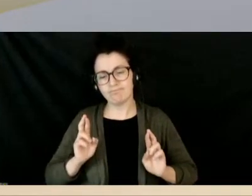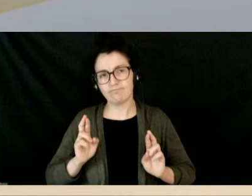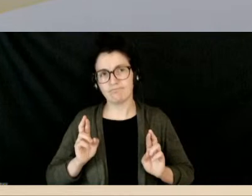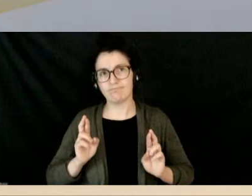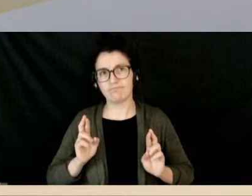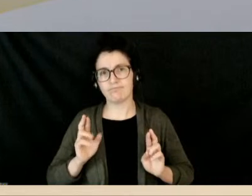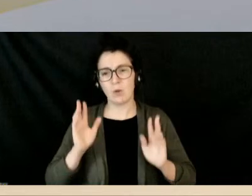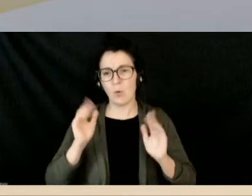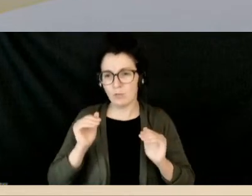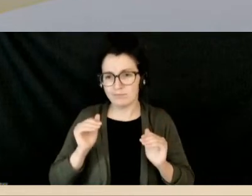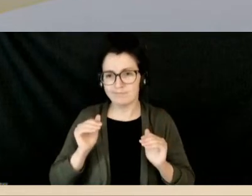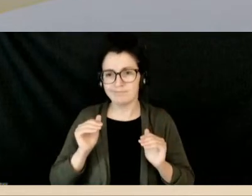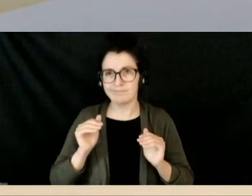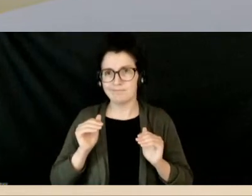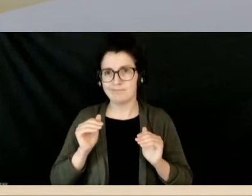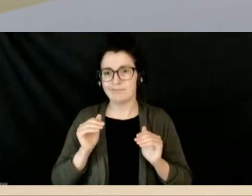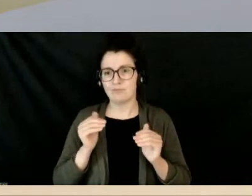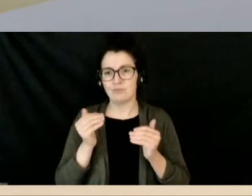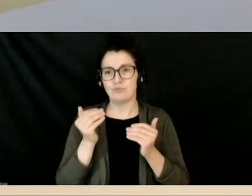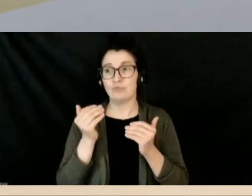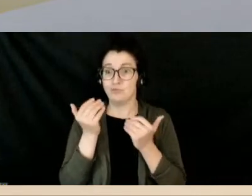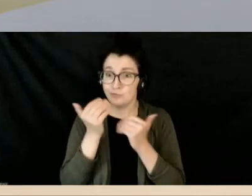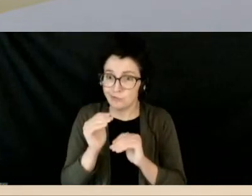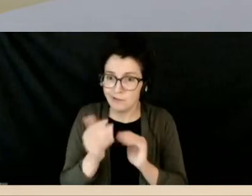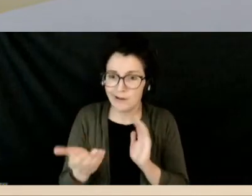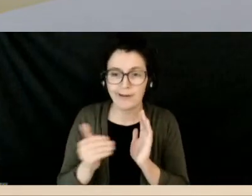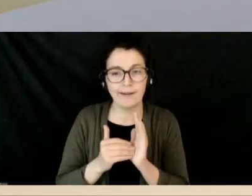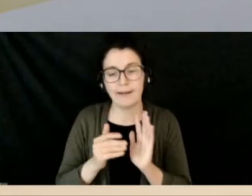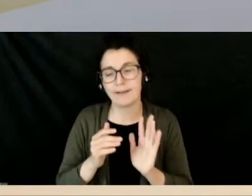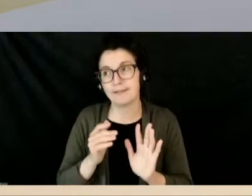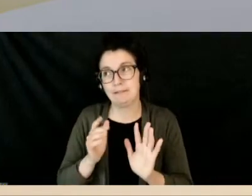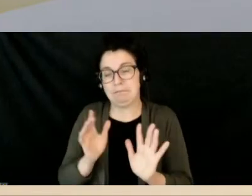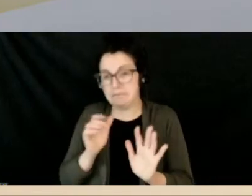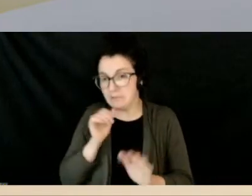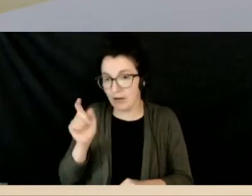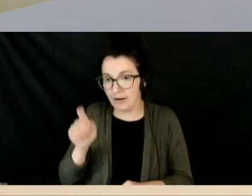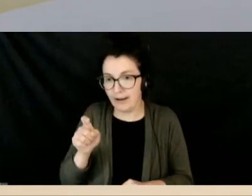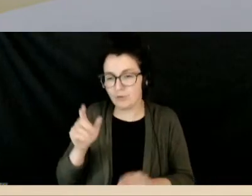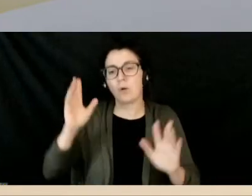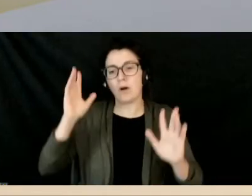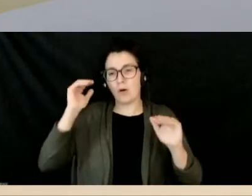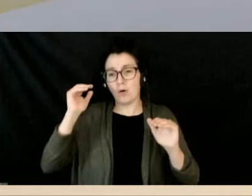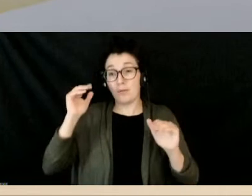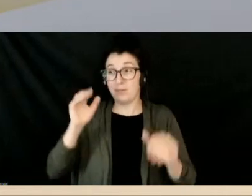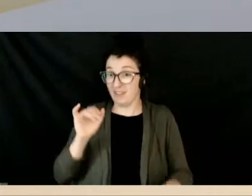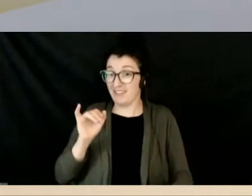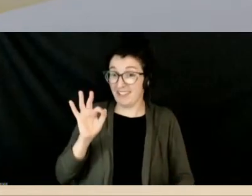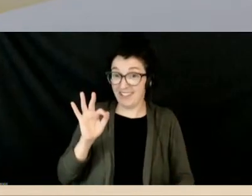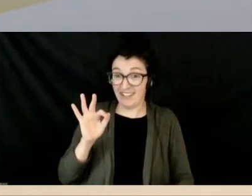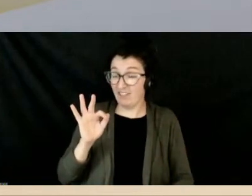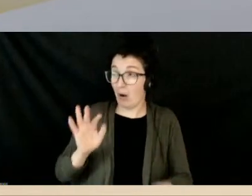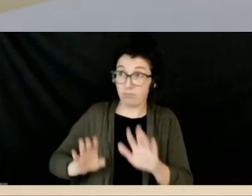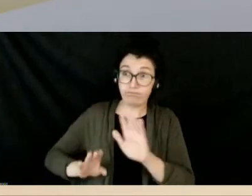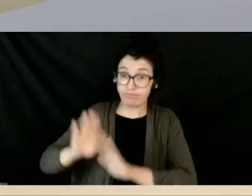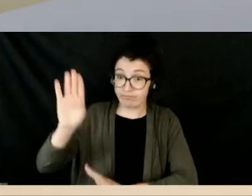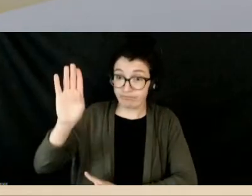do those kinds of restrictions, but absolutely, if we need to, these are all plans based